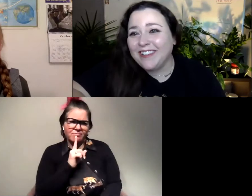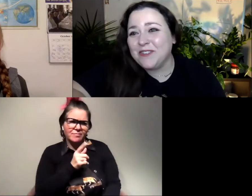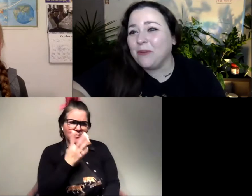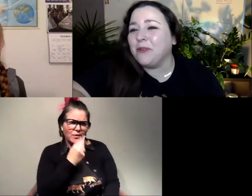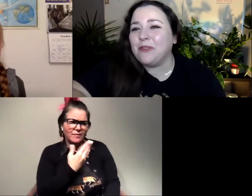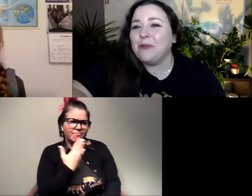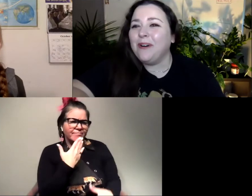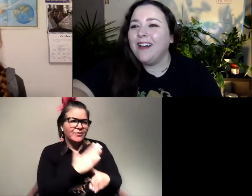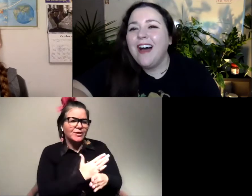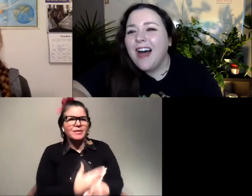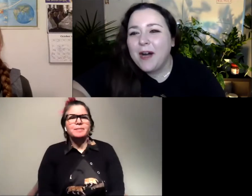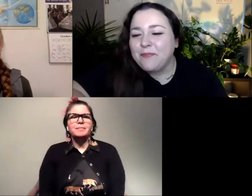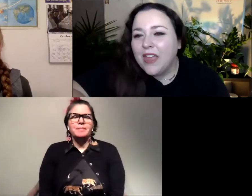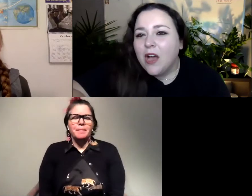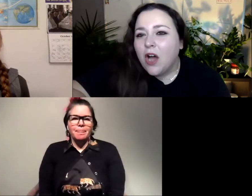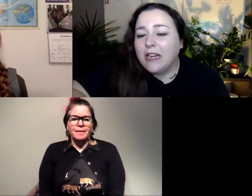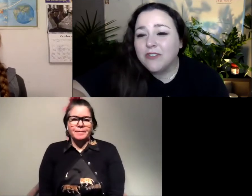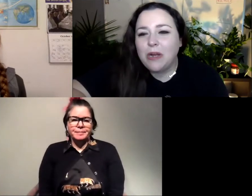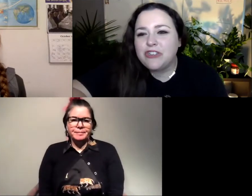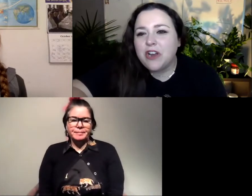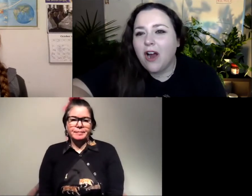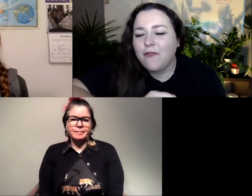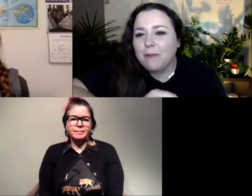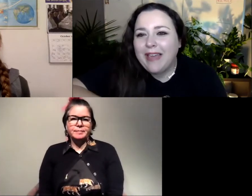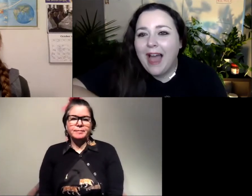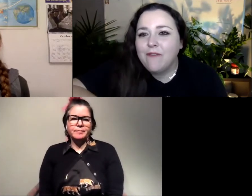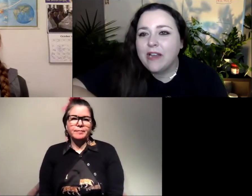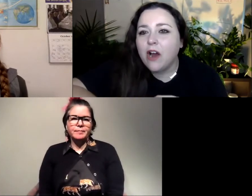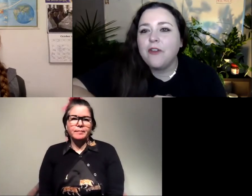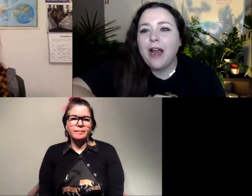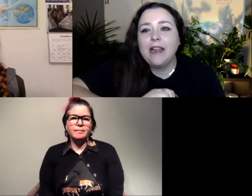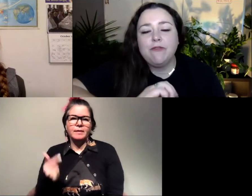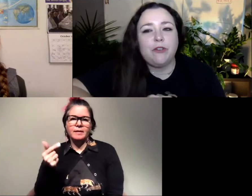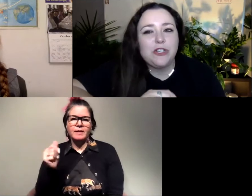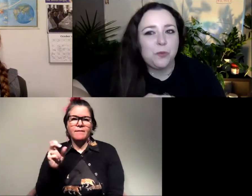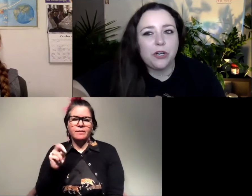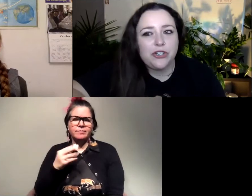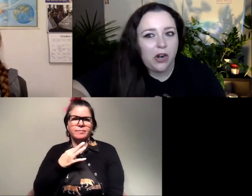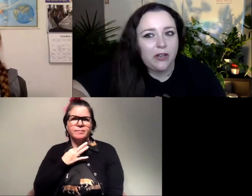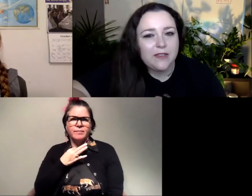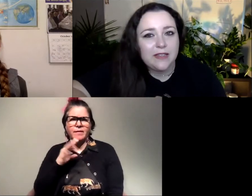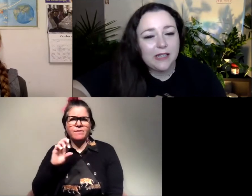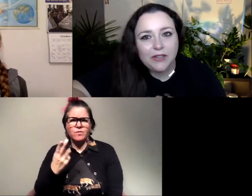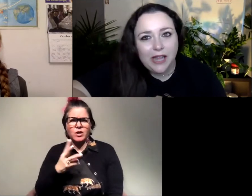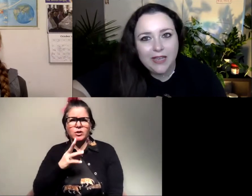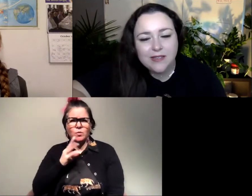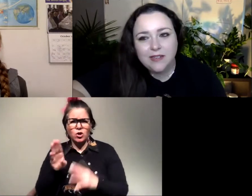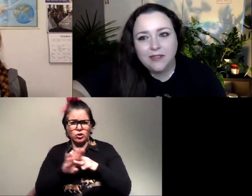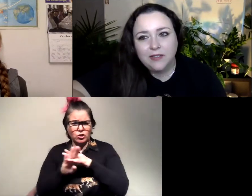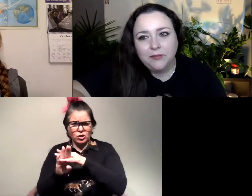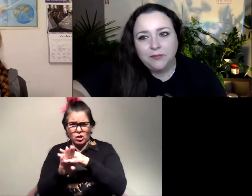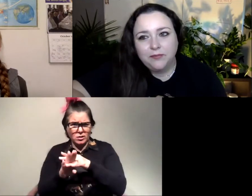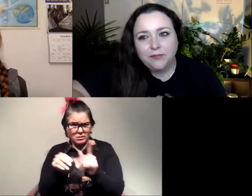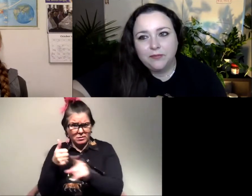sharing that. It's so cool. Here's a question from Gavin. Are there any freshwater sharks that live in lakes?